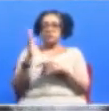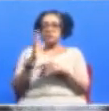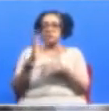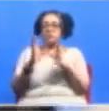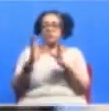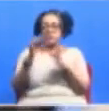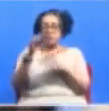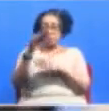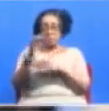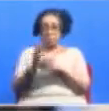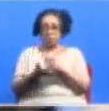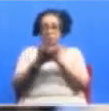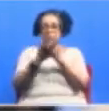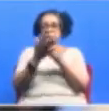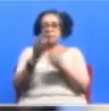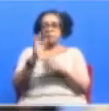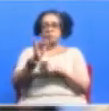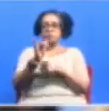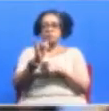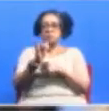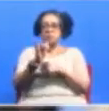operation.